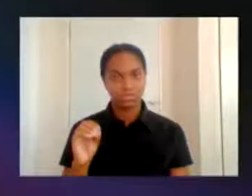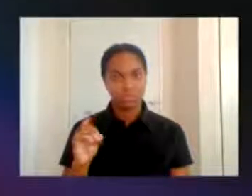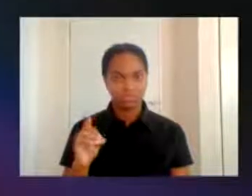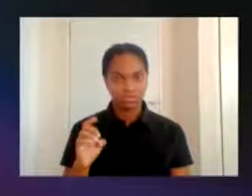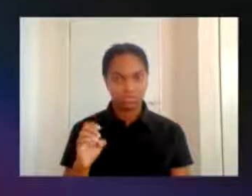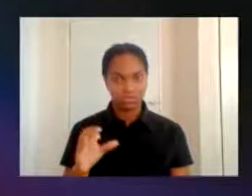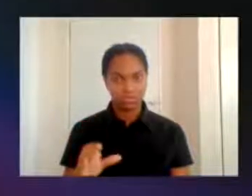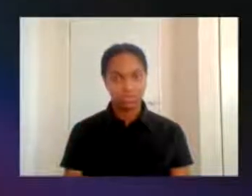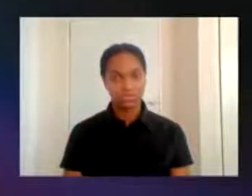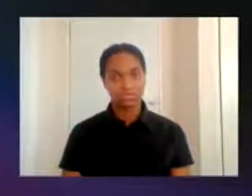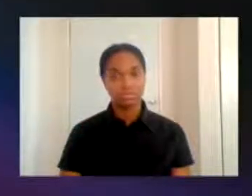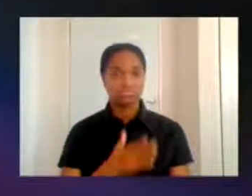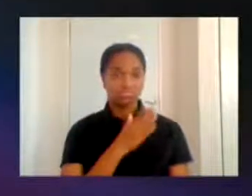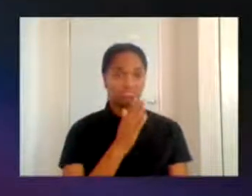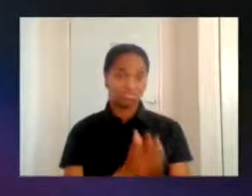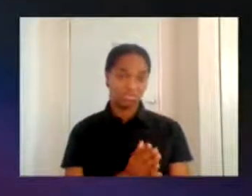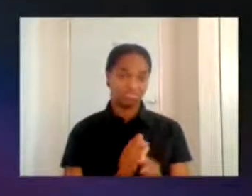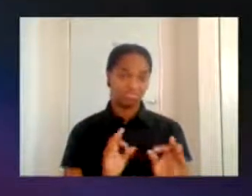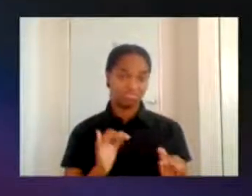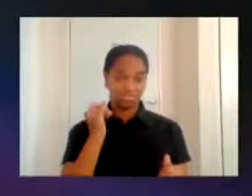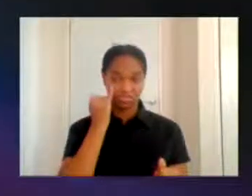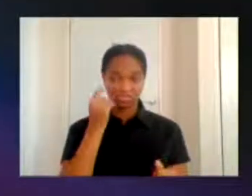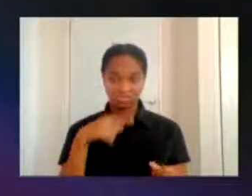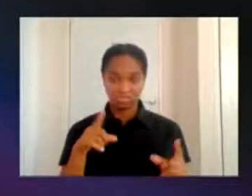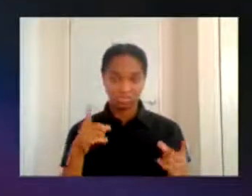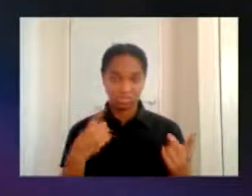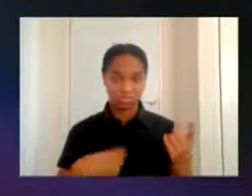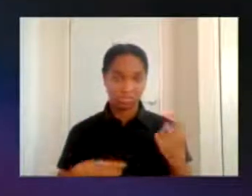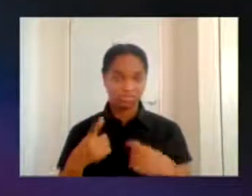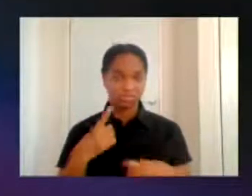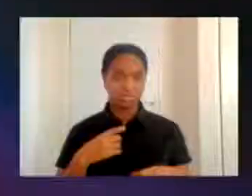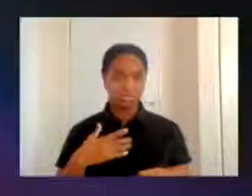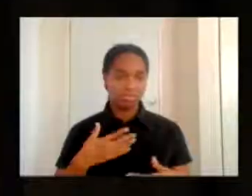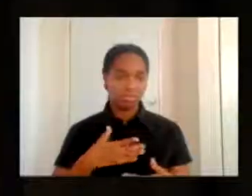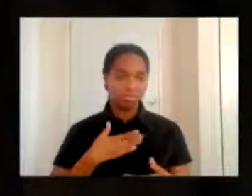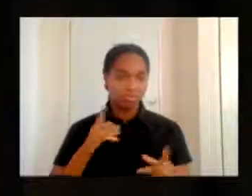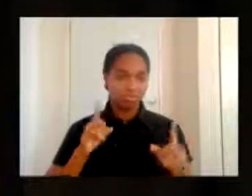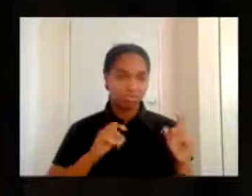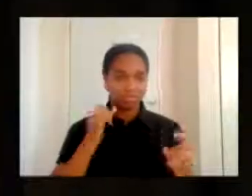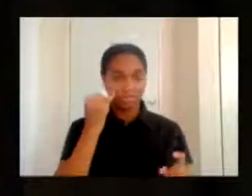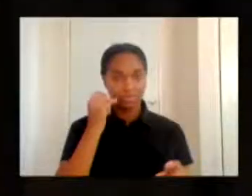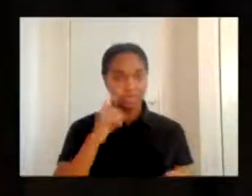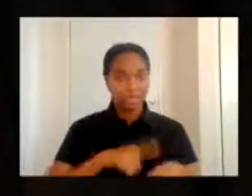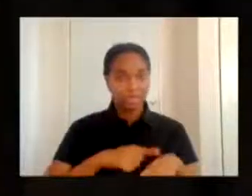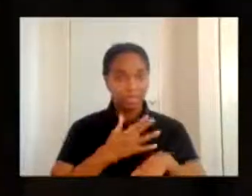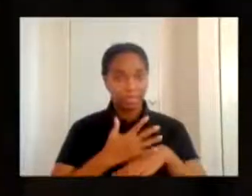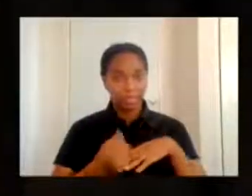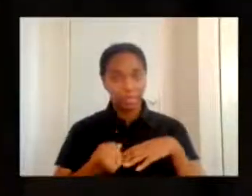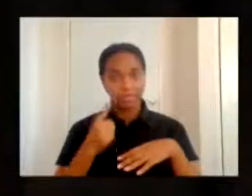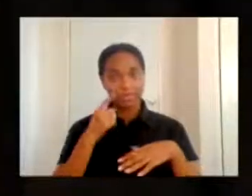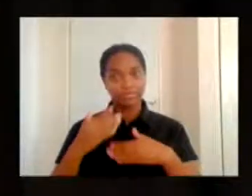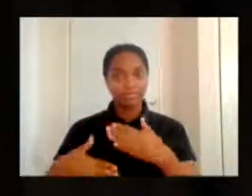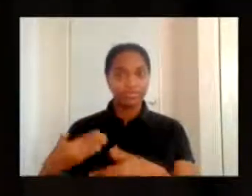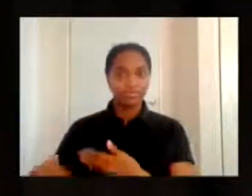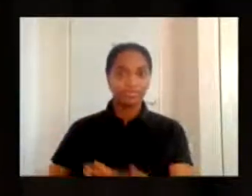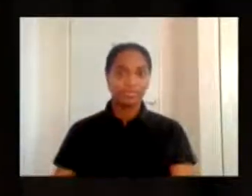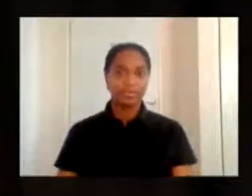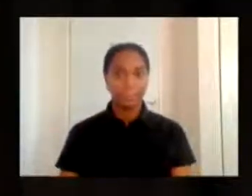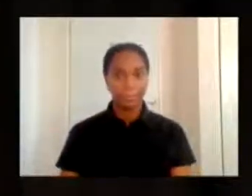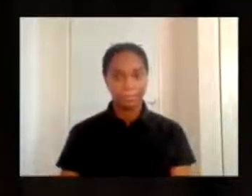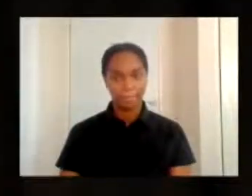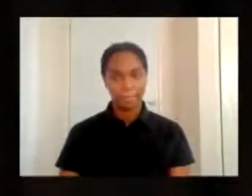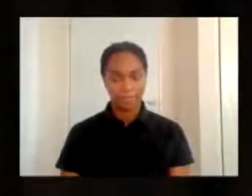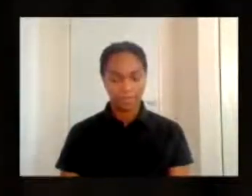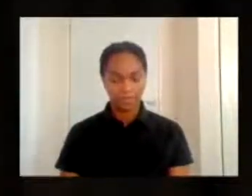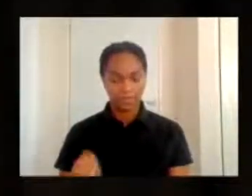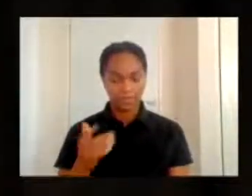So stop here. If there are any questions, happy to take them now, or if we're out of time, we'll move on. All right, thank